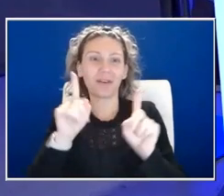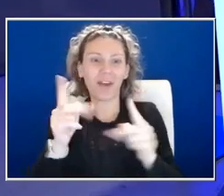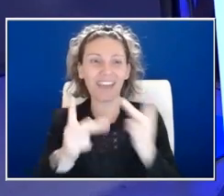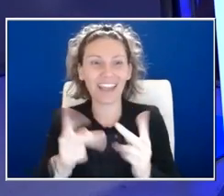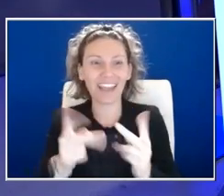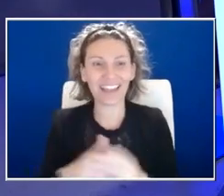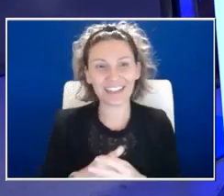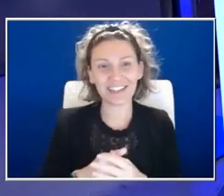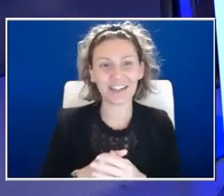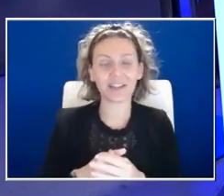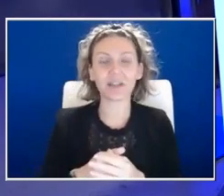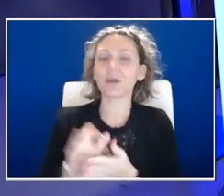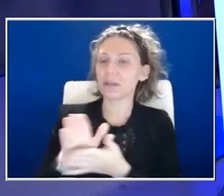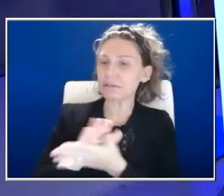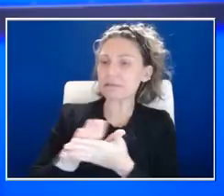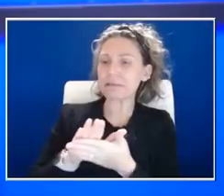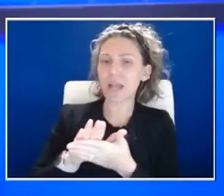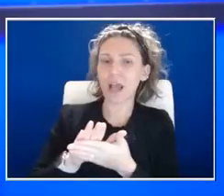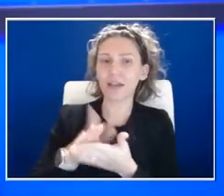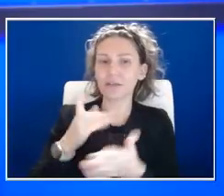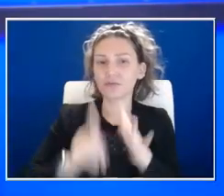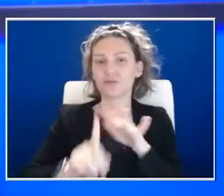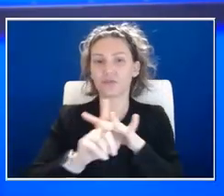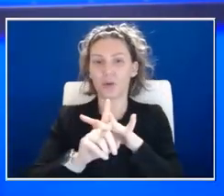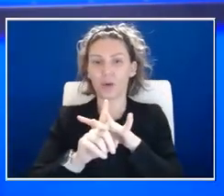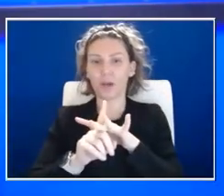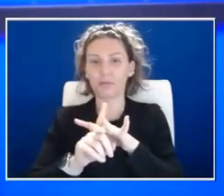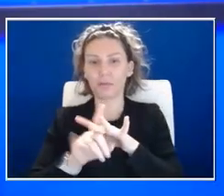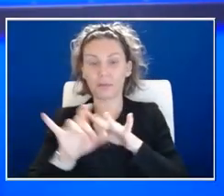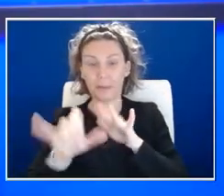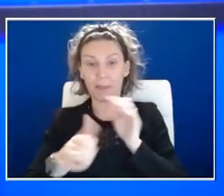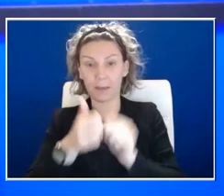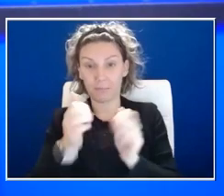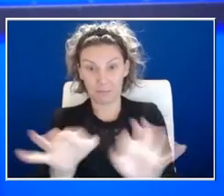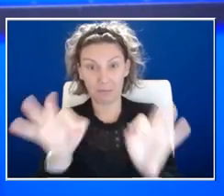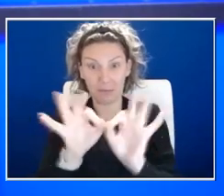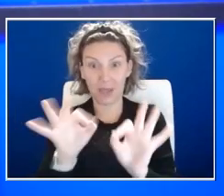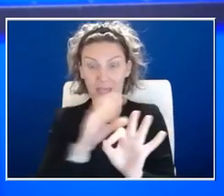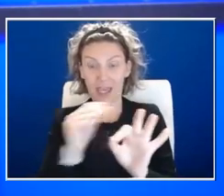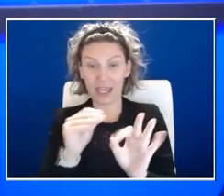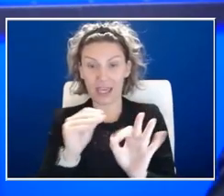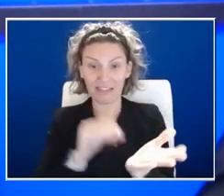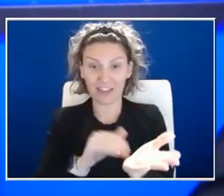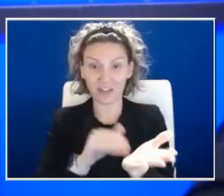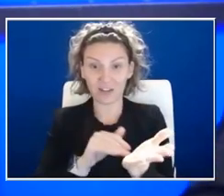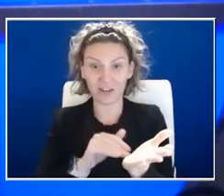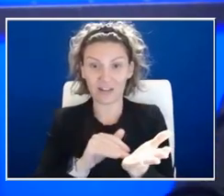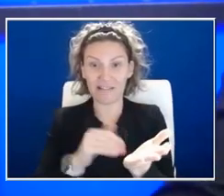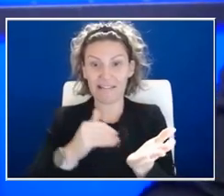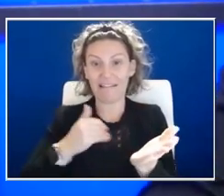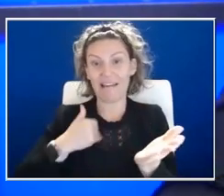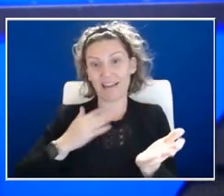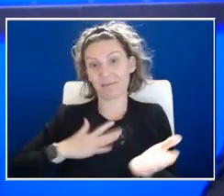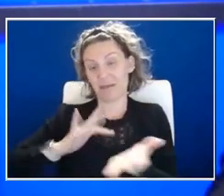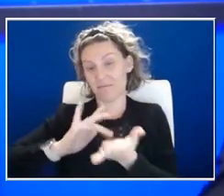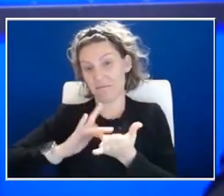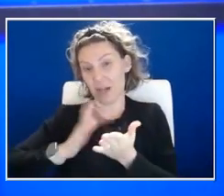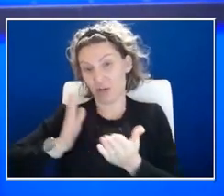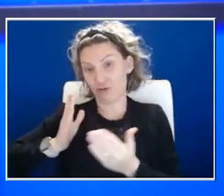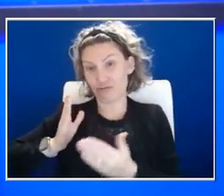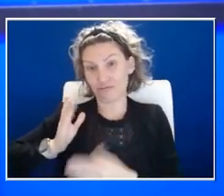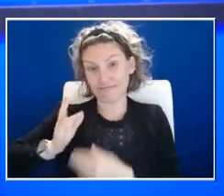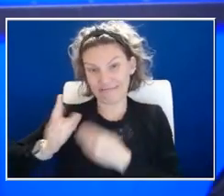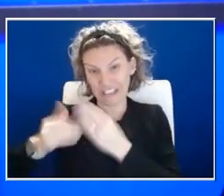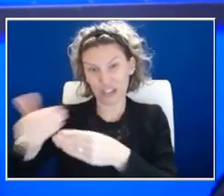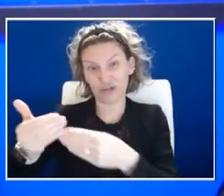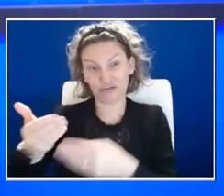What's nice is I show up. Yeah, okay? that's the and the doctor has my medical history there, okay? And quite